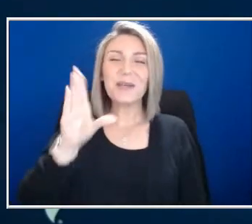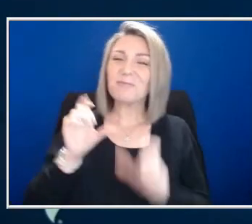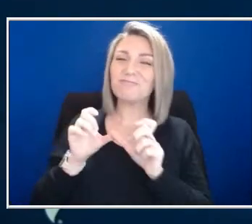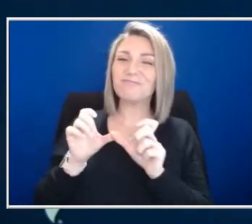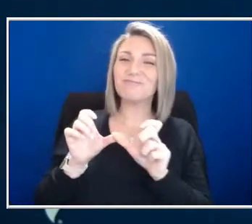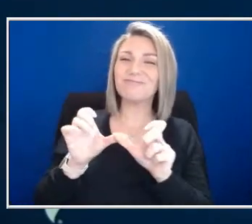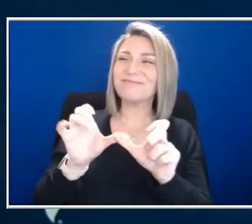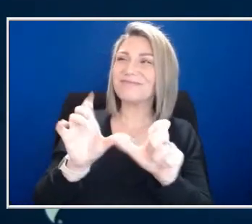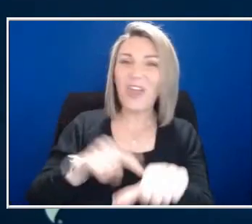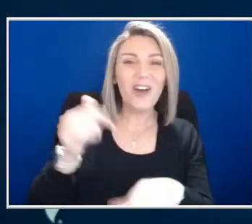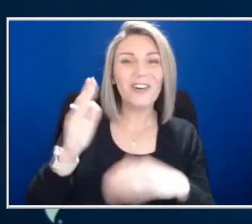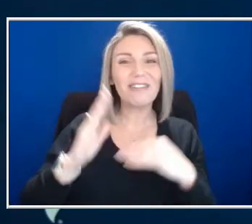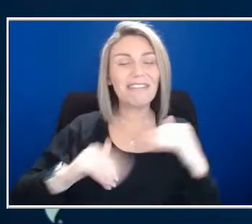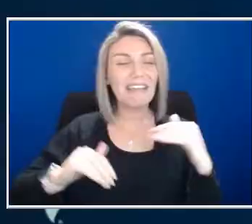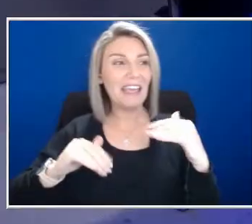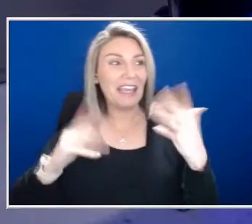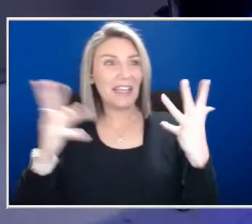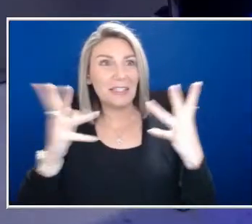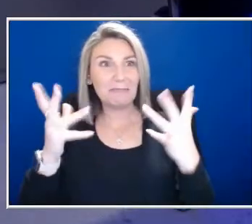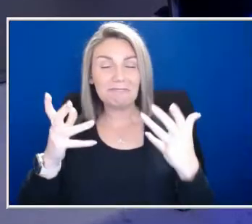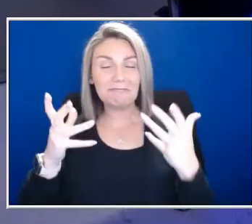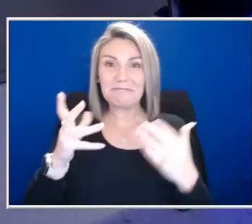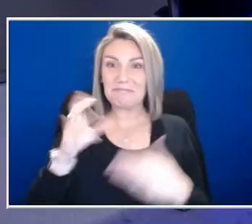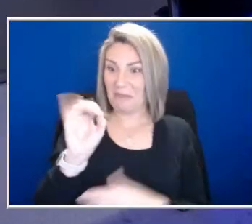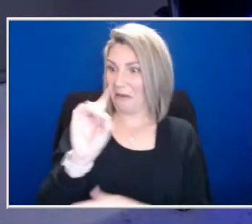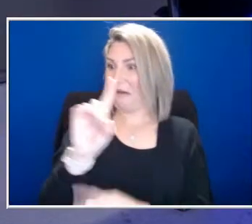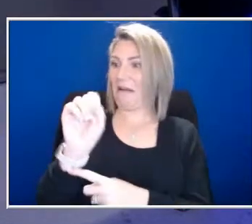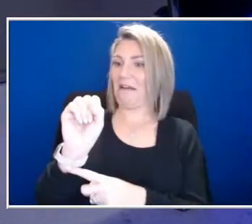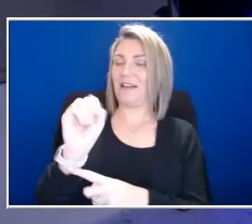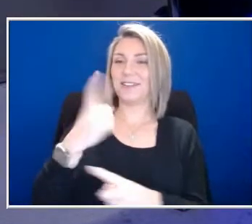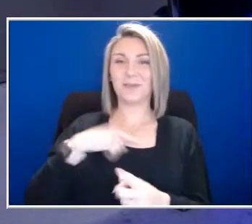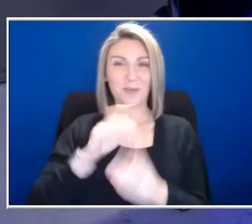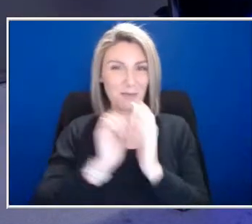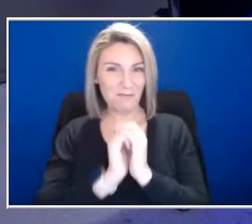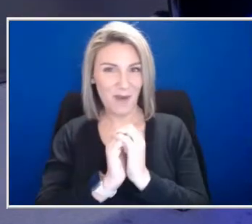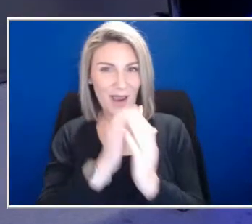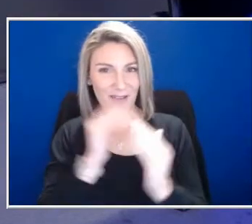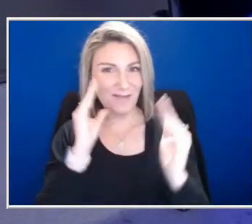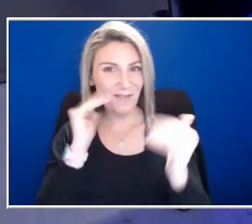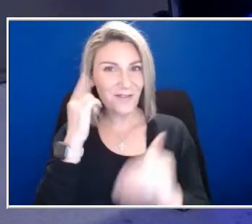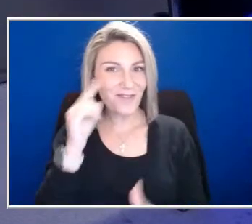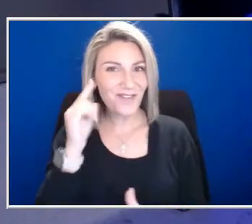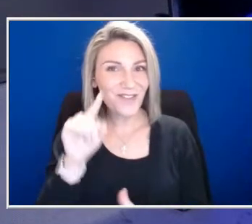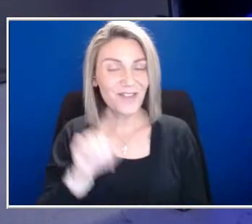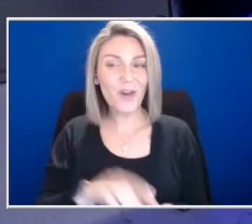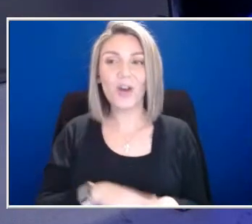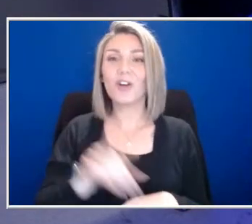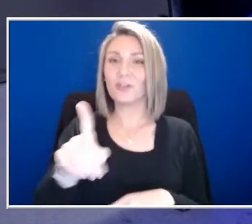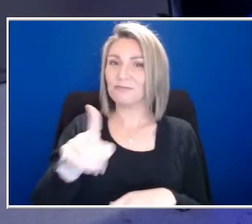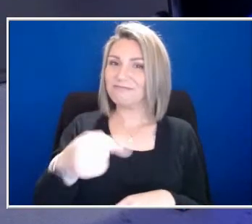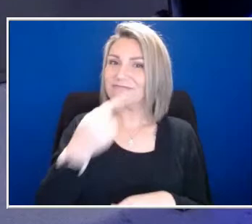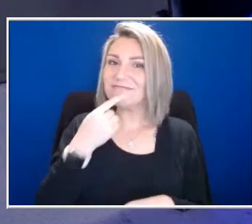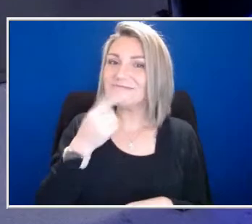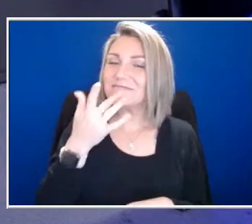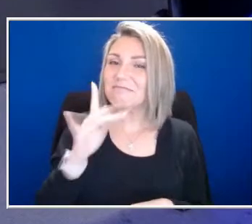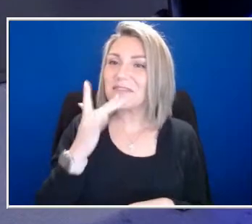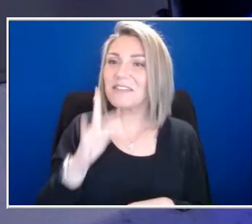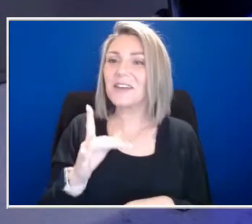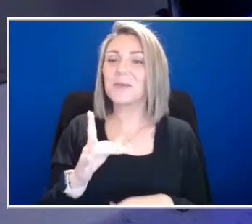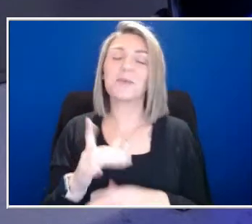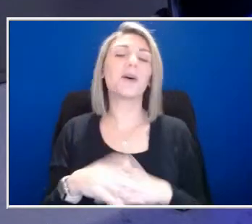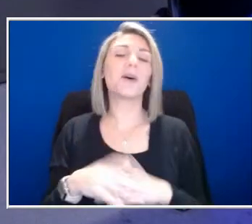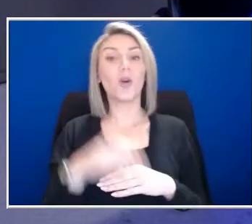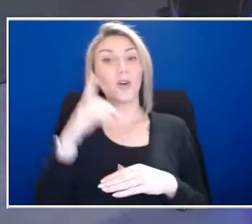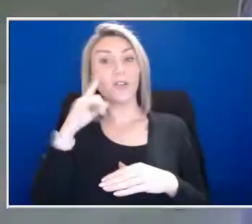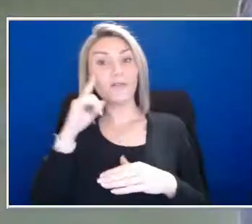than the odds say I should. And that's what we're praying and hoping for too. Yeah. I know you said you're very fortunate, and one of those, well, actually, four of those